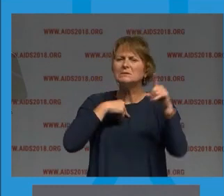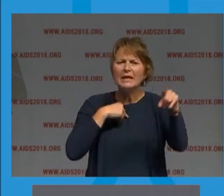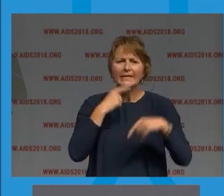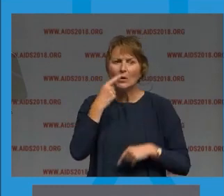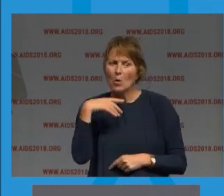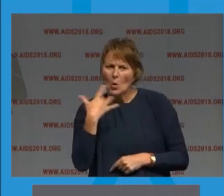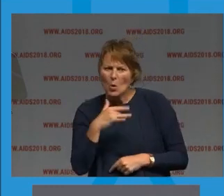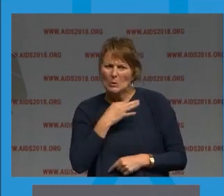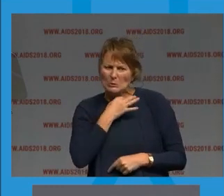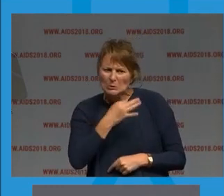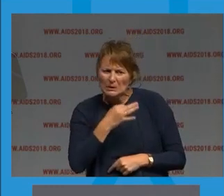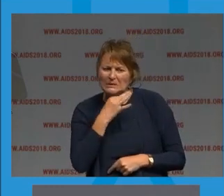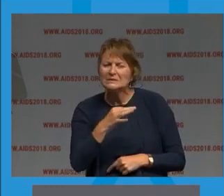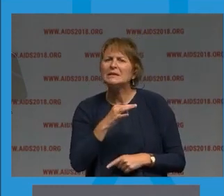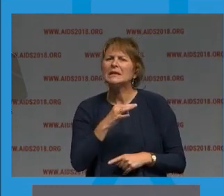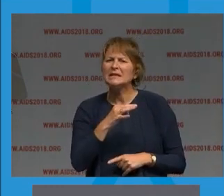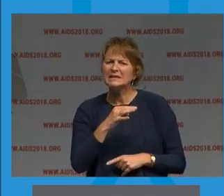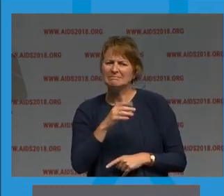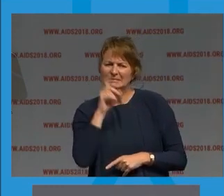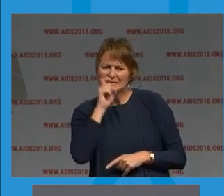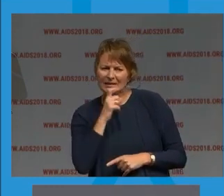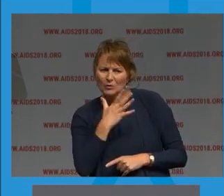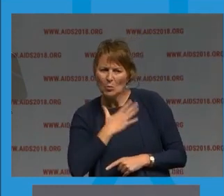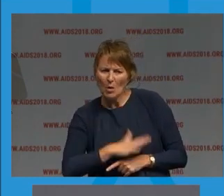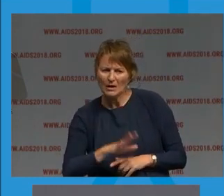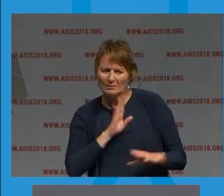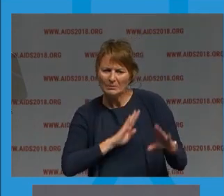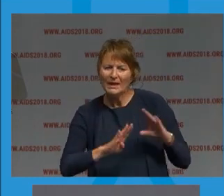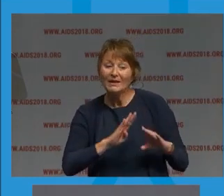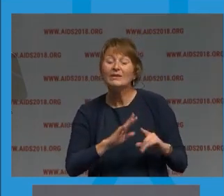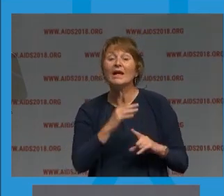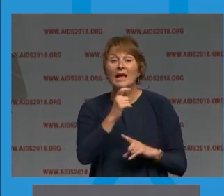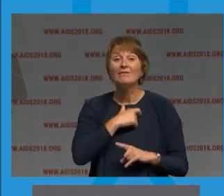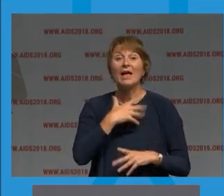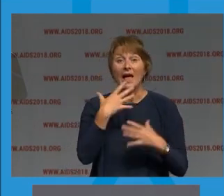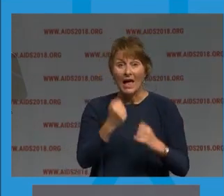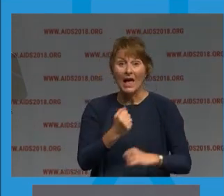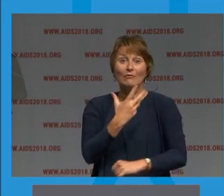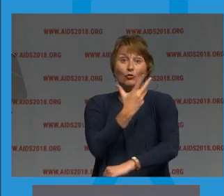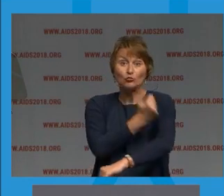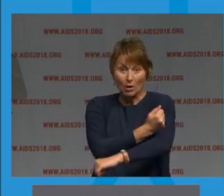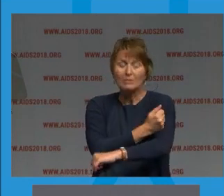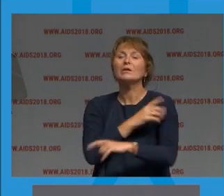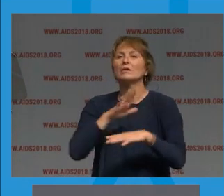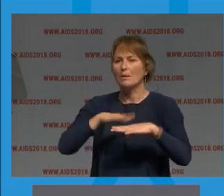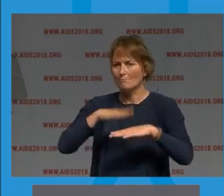injecting drug use was higher among those reporting chemsex.